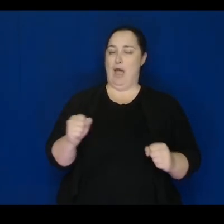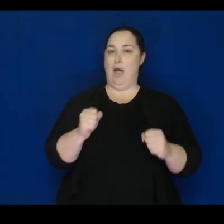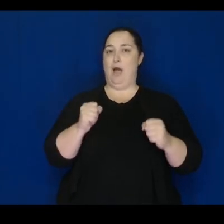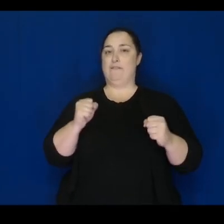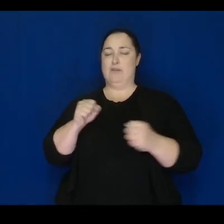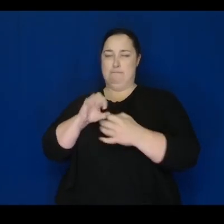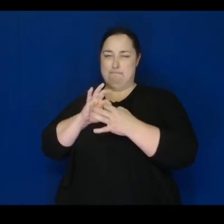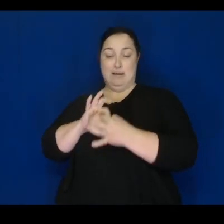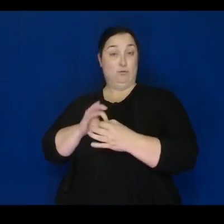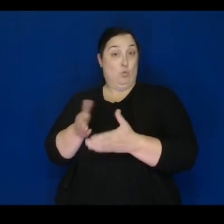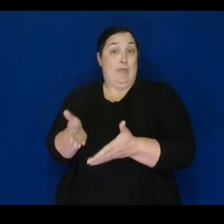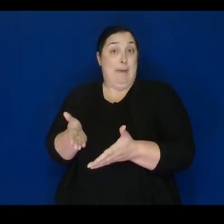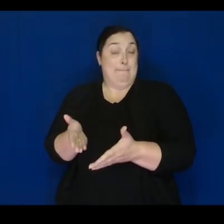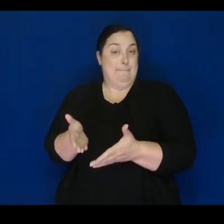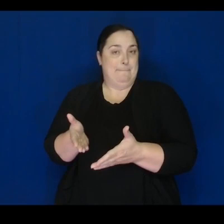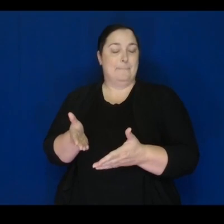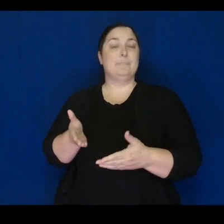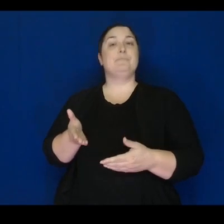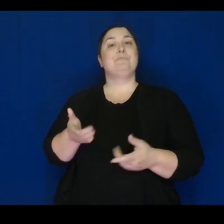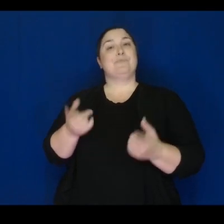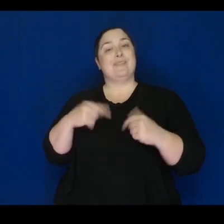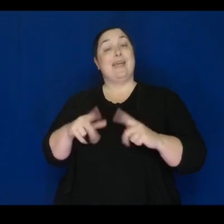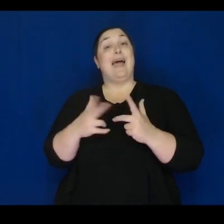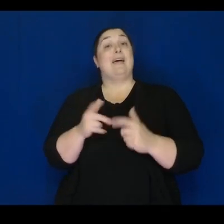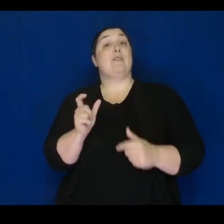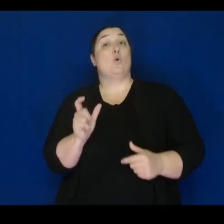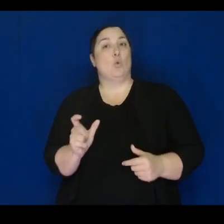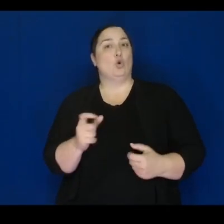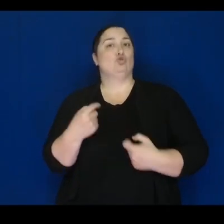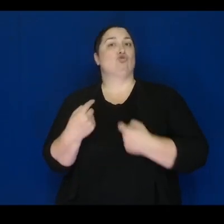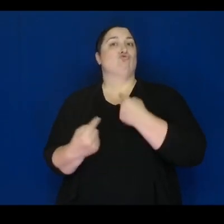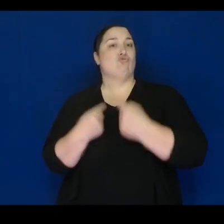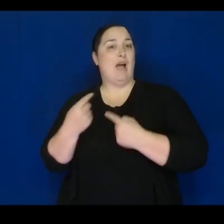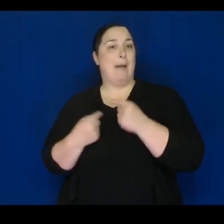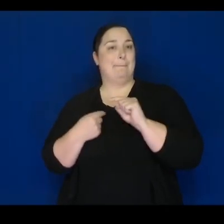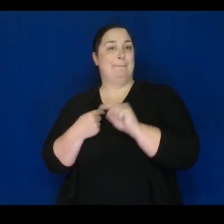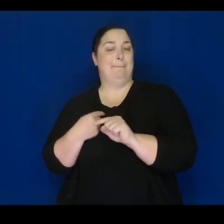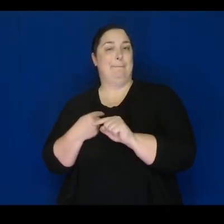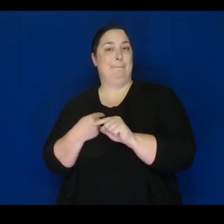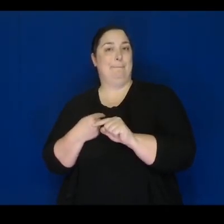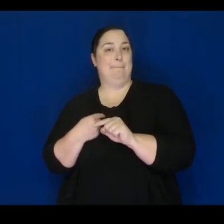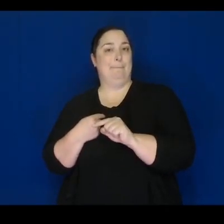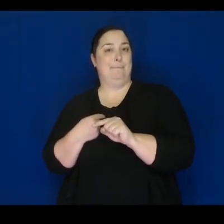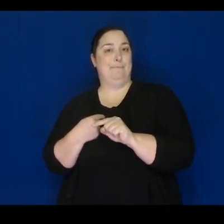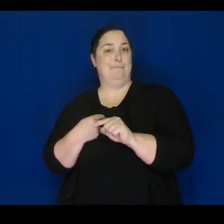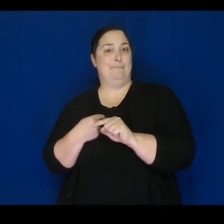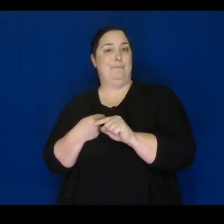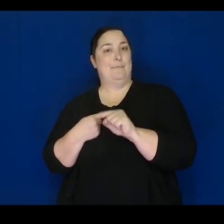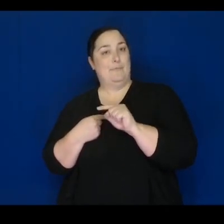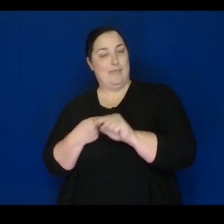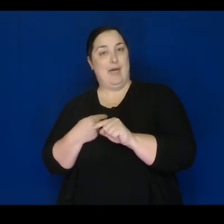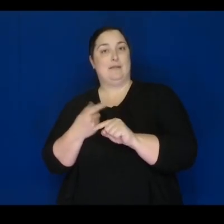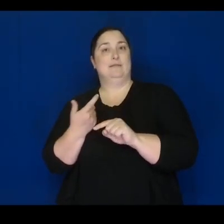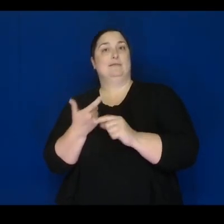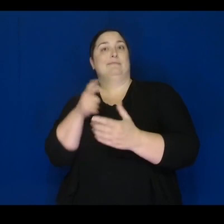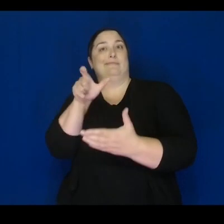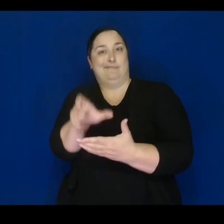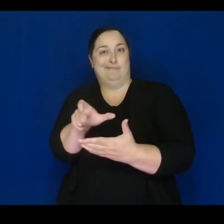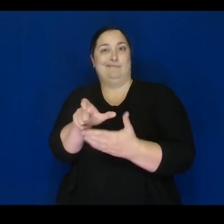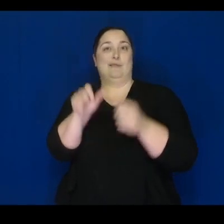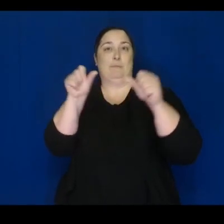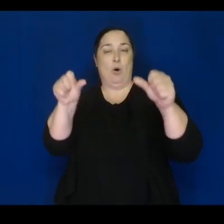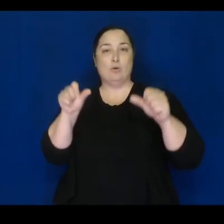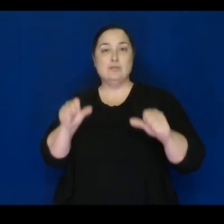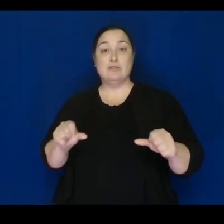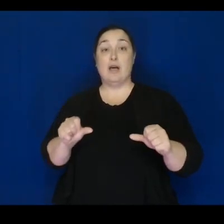to them, but then thinking of another word to describe that. And that would be their word to put on the poster, where they can get creative, take